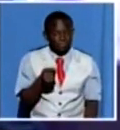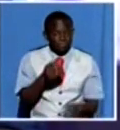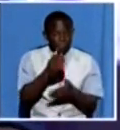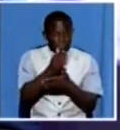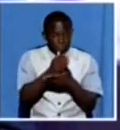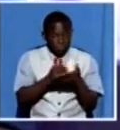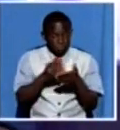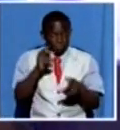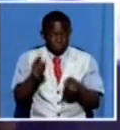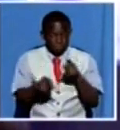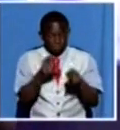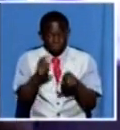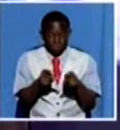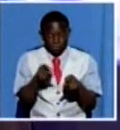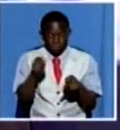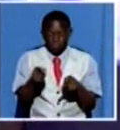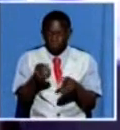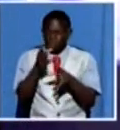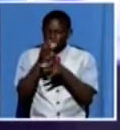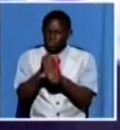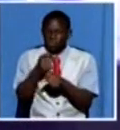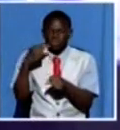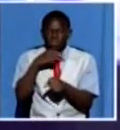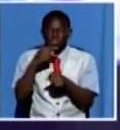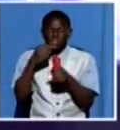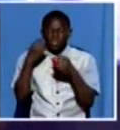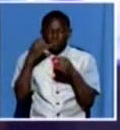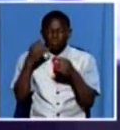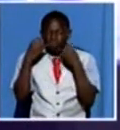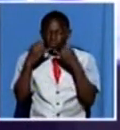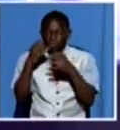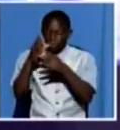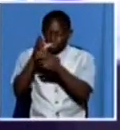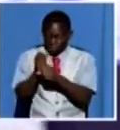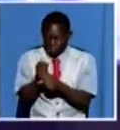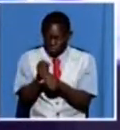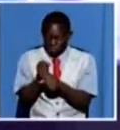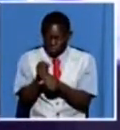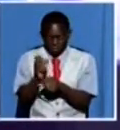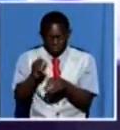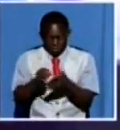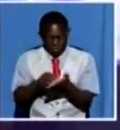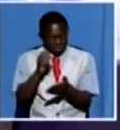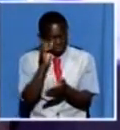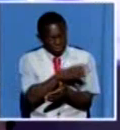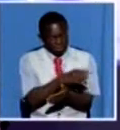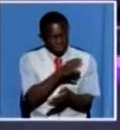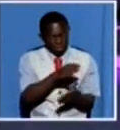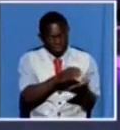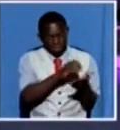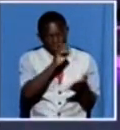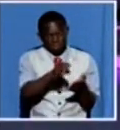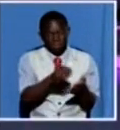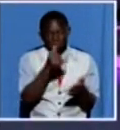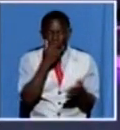receiving unverified information, and you begin running with it. Now we went with the facts and said, here are the facts. Right. They were negotiating, they Right. could